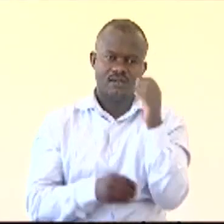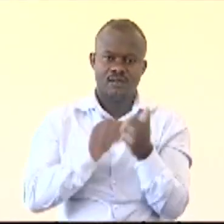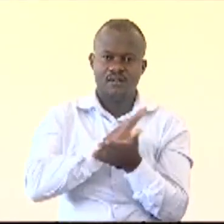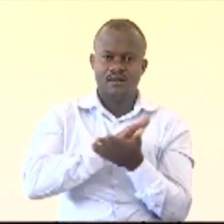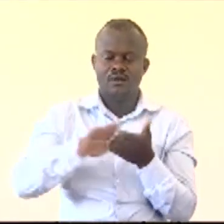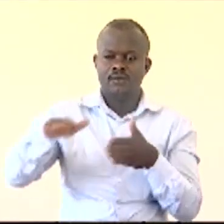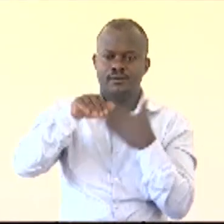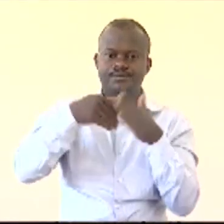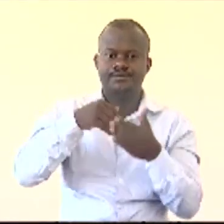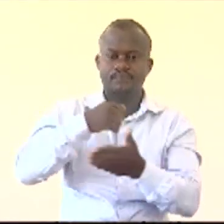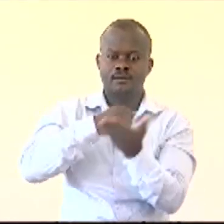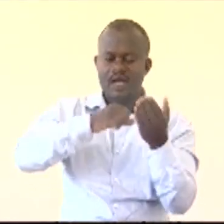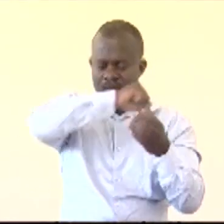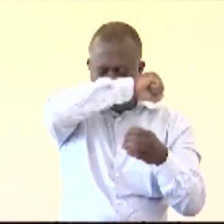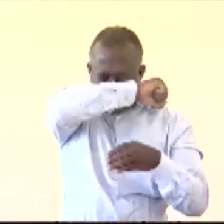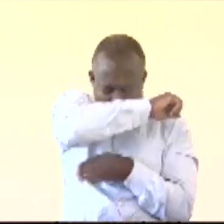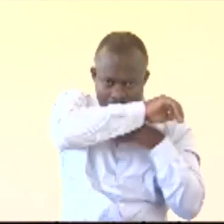areas where there is high